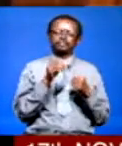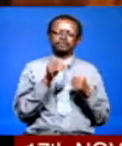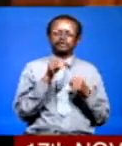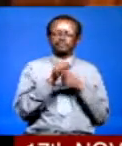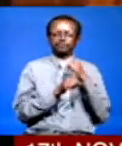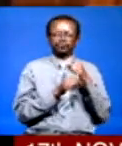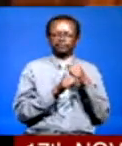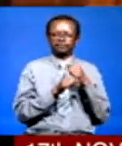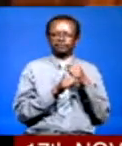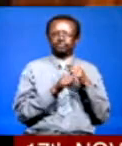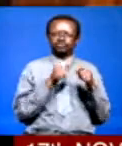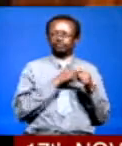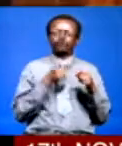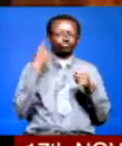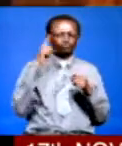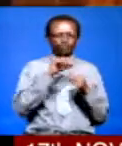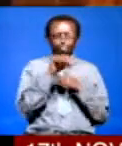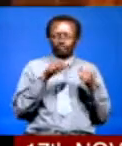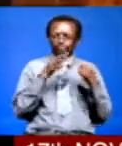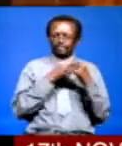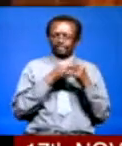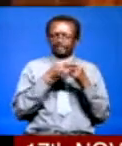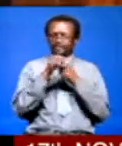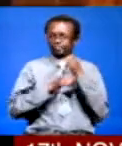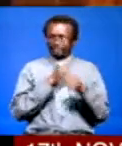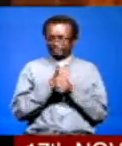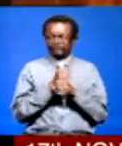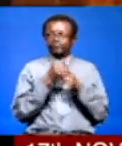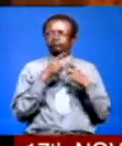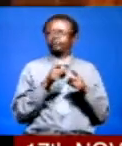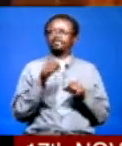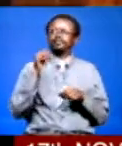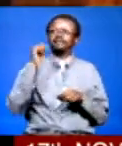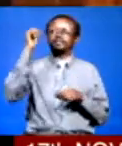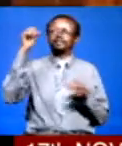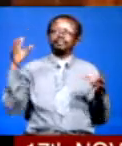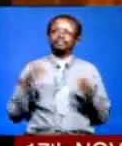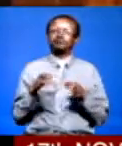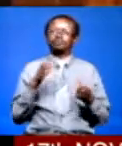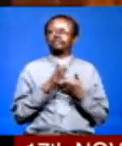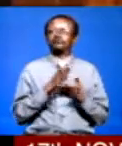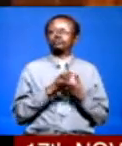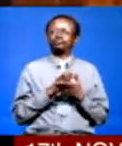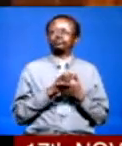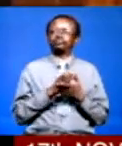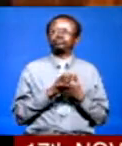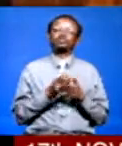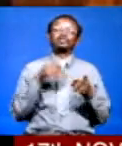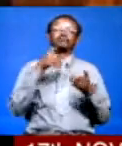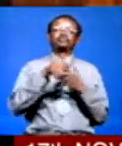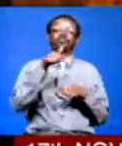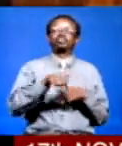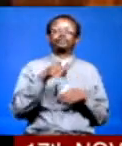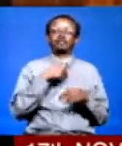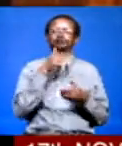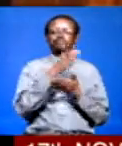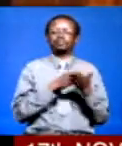company owes me in excess of Kenya shillings, 150 million shillings, unpaid to date, and in respect of